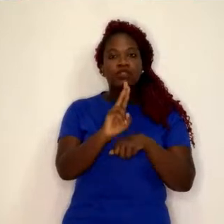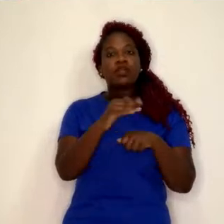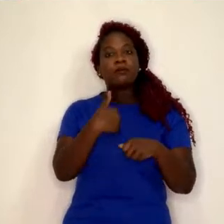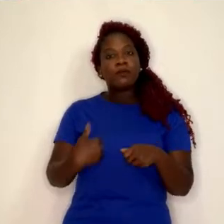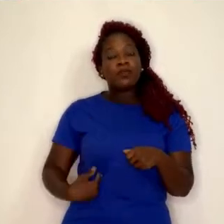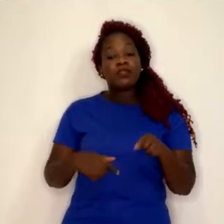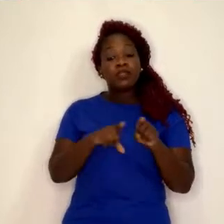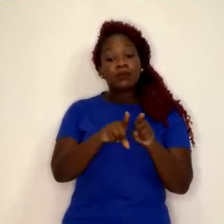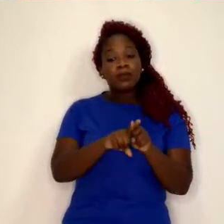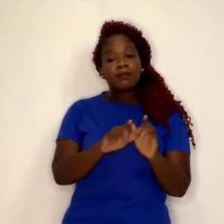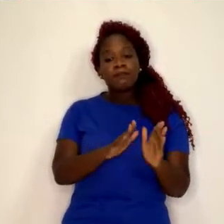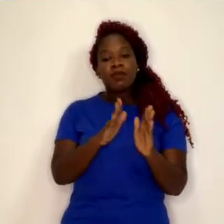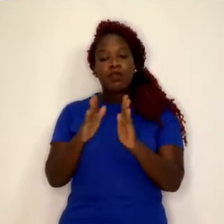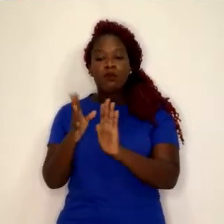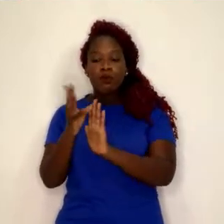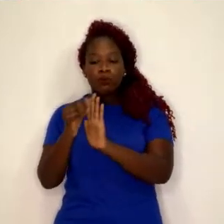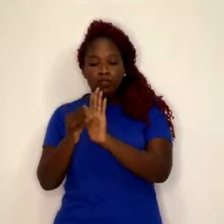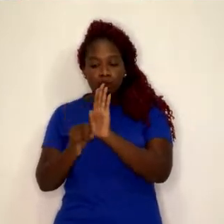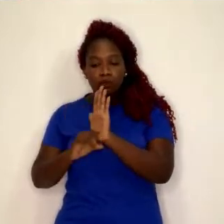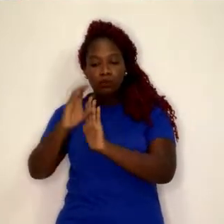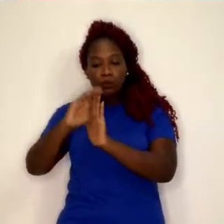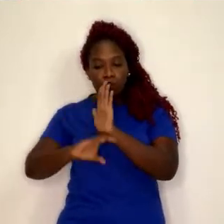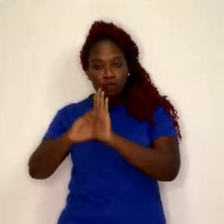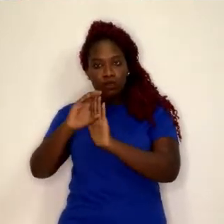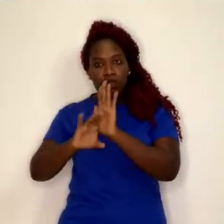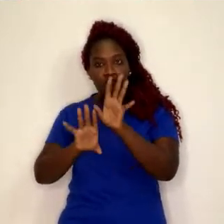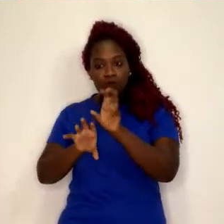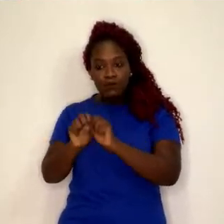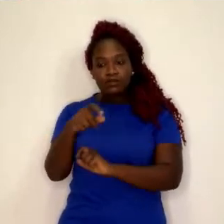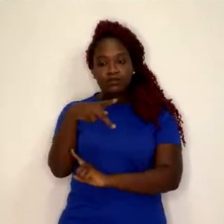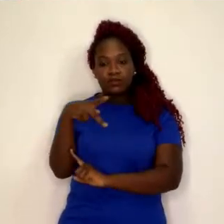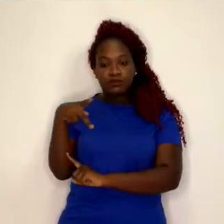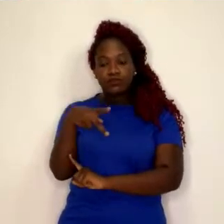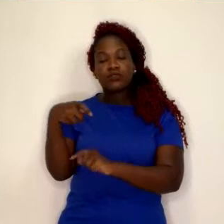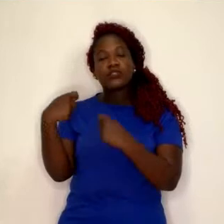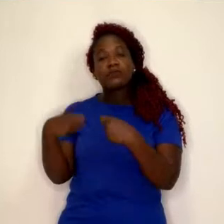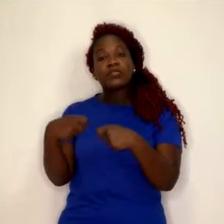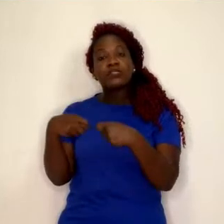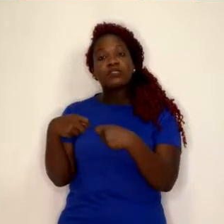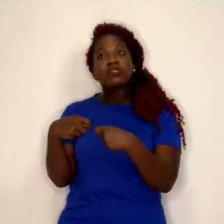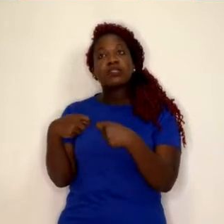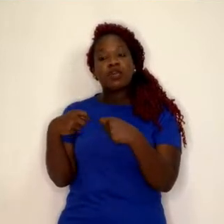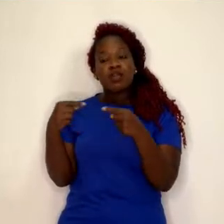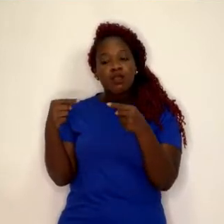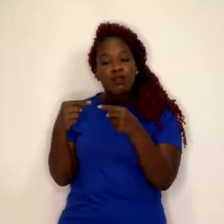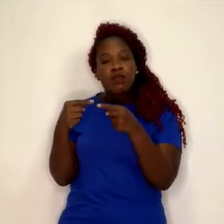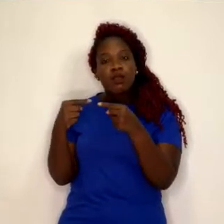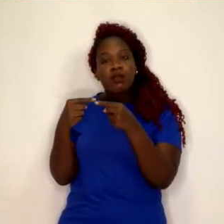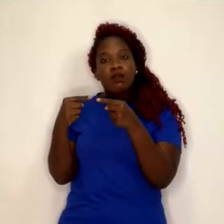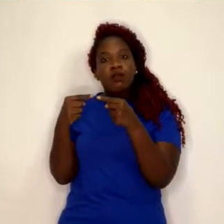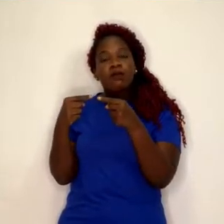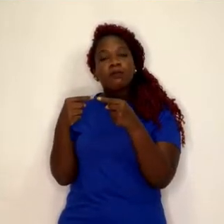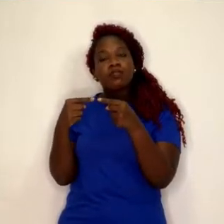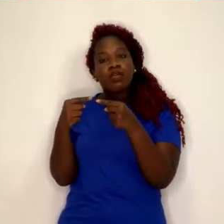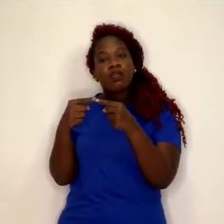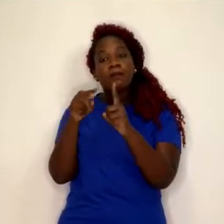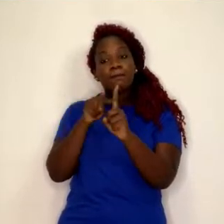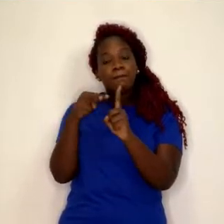of a school. It's necessary that educators are also